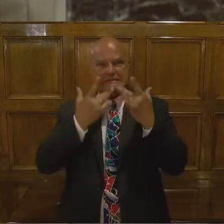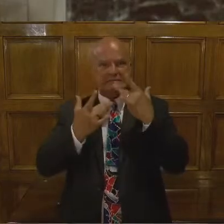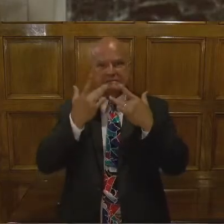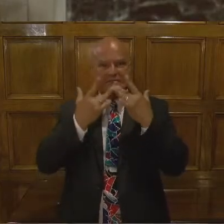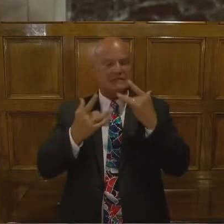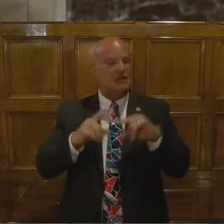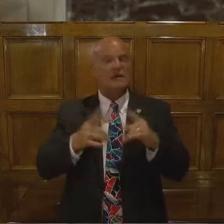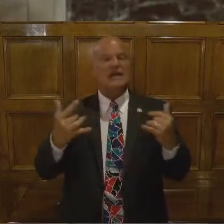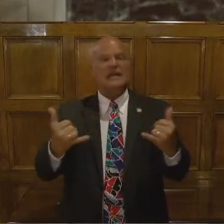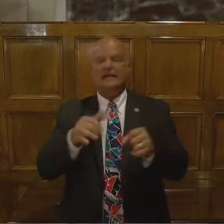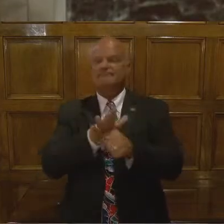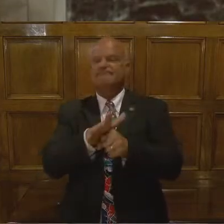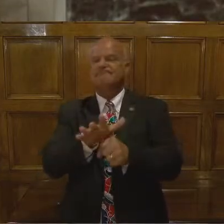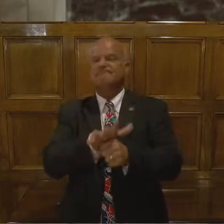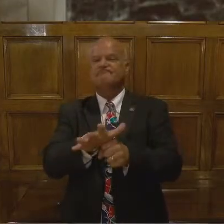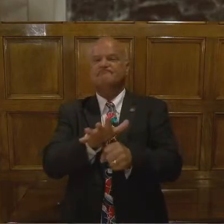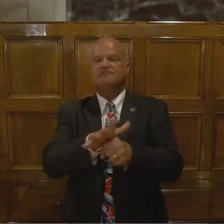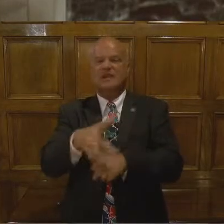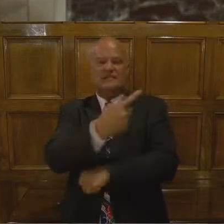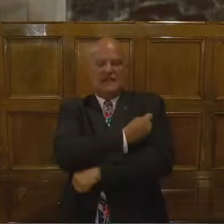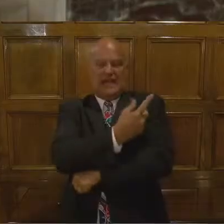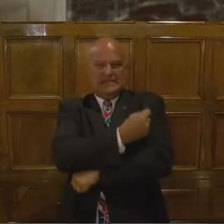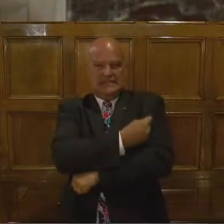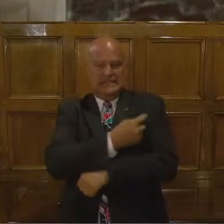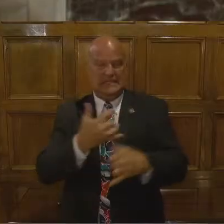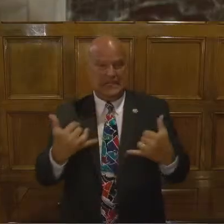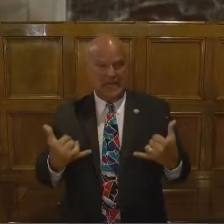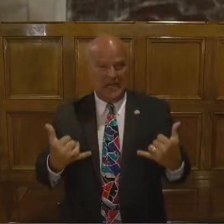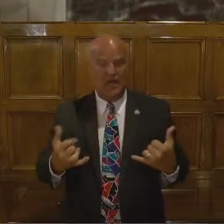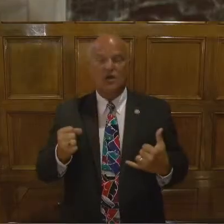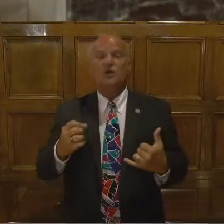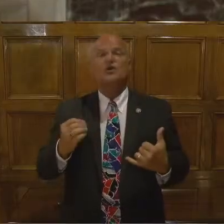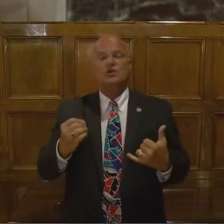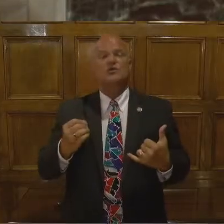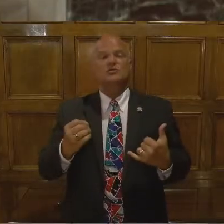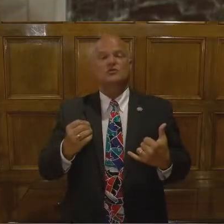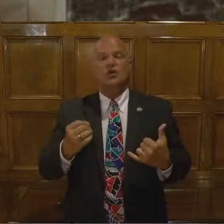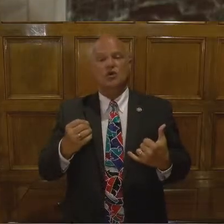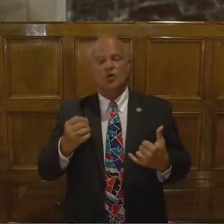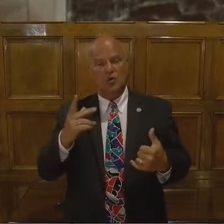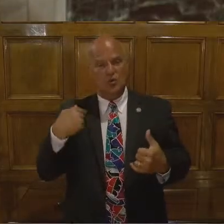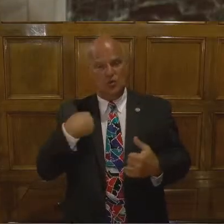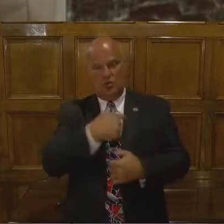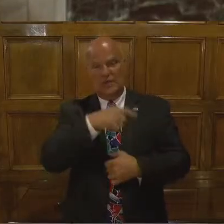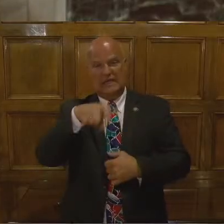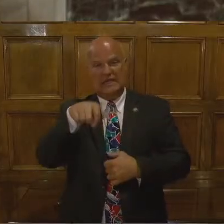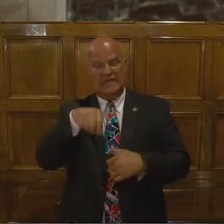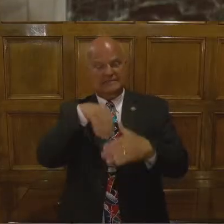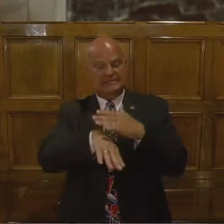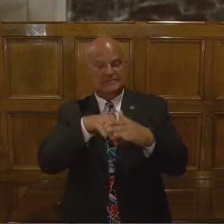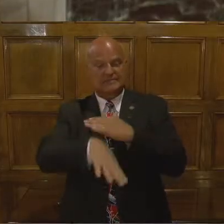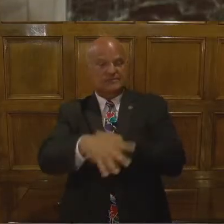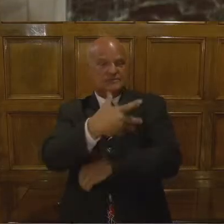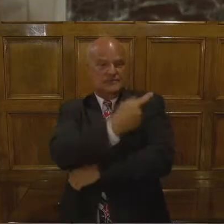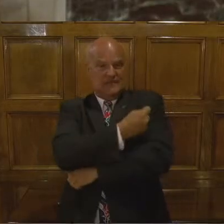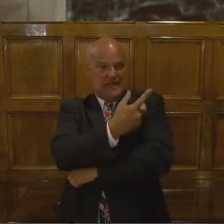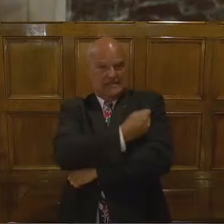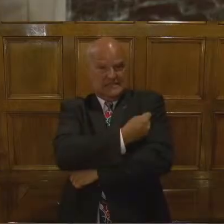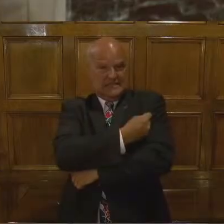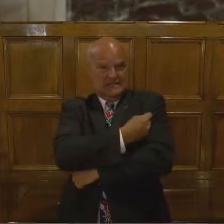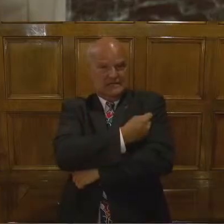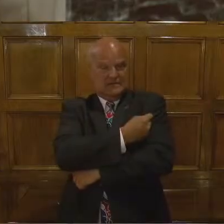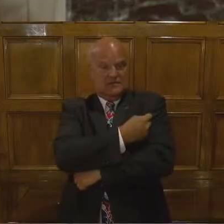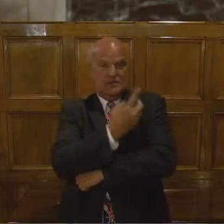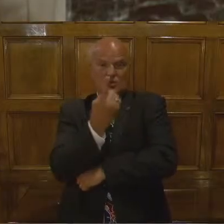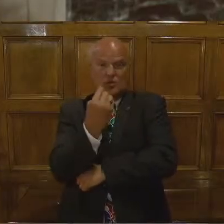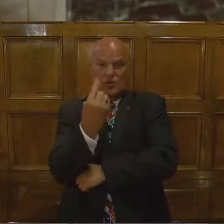no longer a shortage of supply. And so the strategies is set, the vaccines are accessible. What can